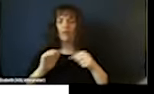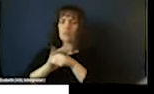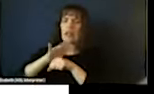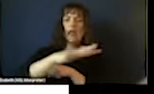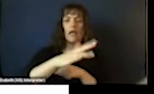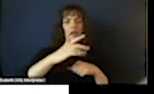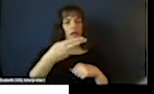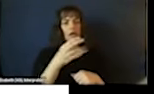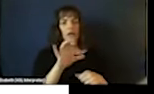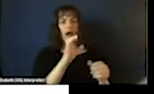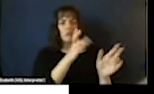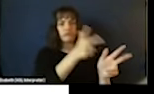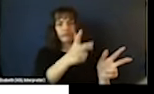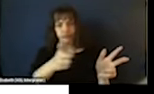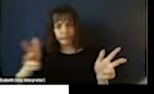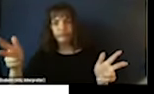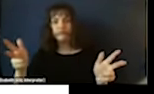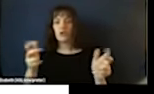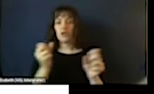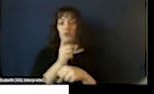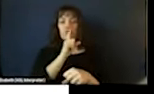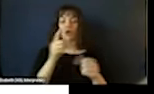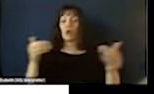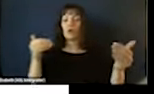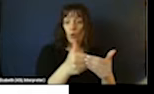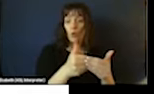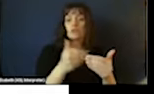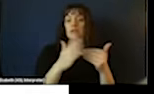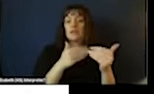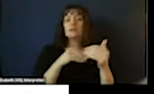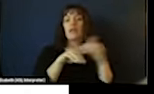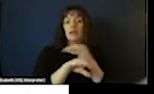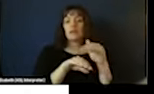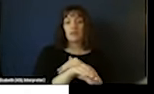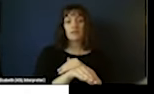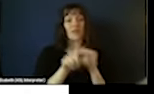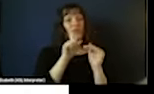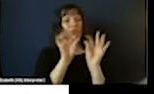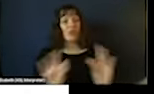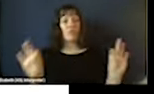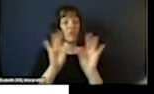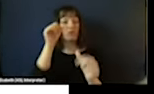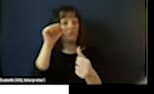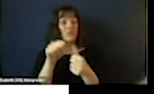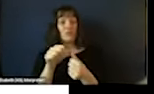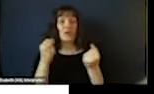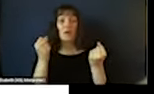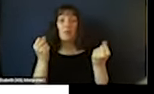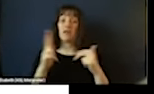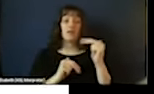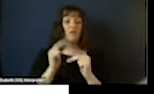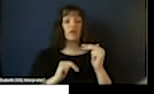So these are important steps because many buildings are not designed with accessibility in mind. And that's really